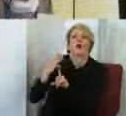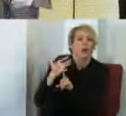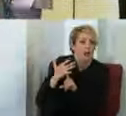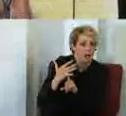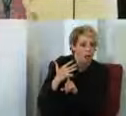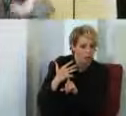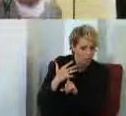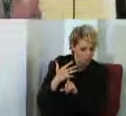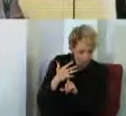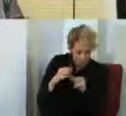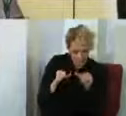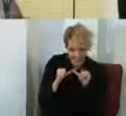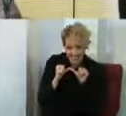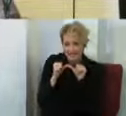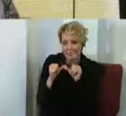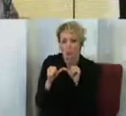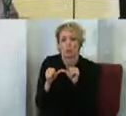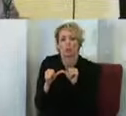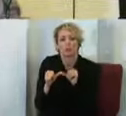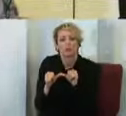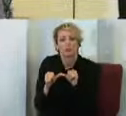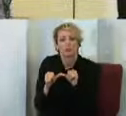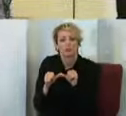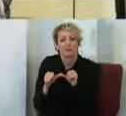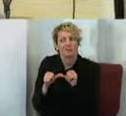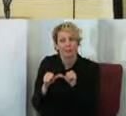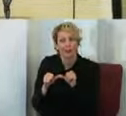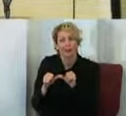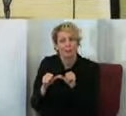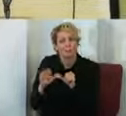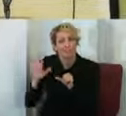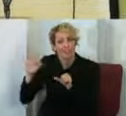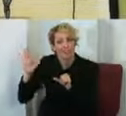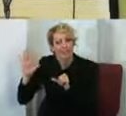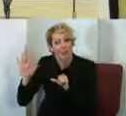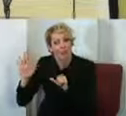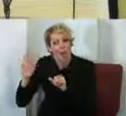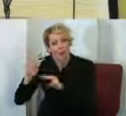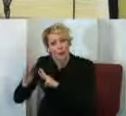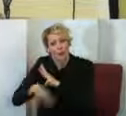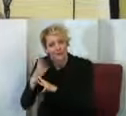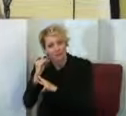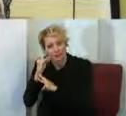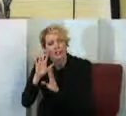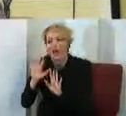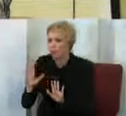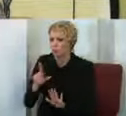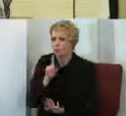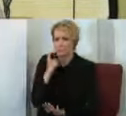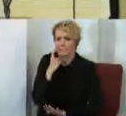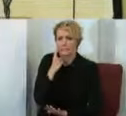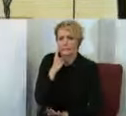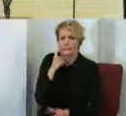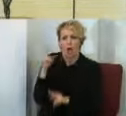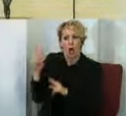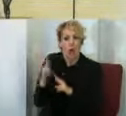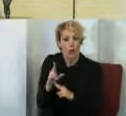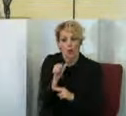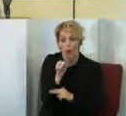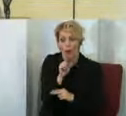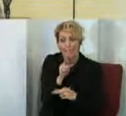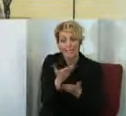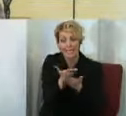to continue to be the world. I had the great pleasure, the great honor of not being here last week.